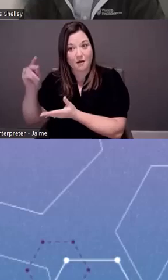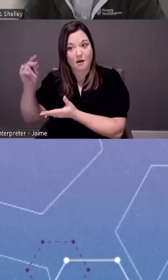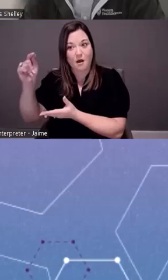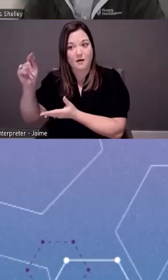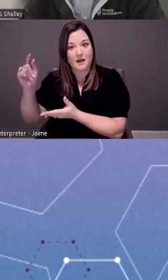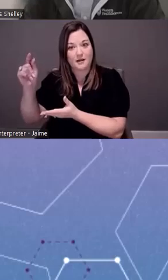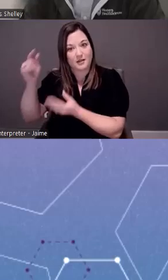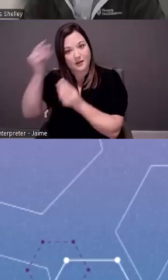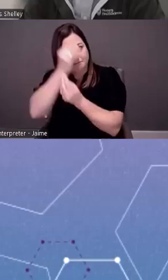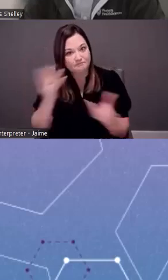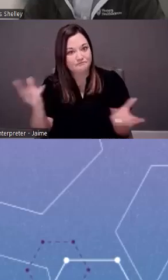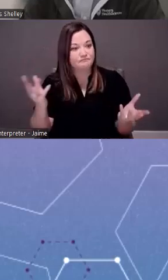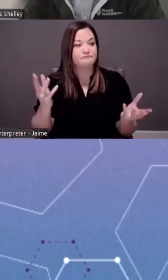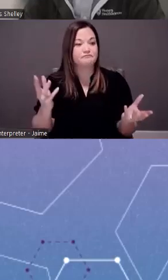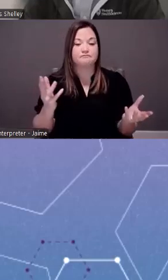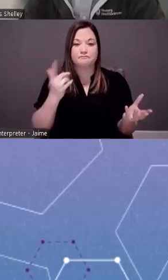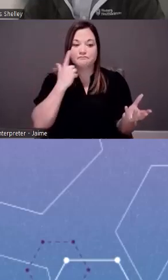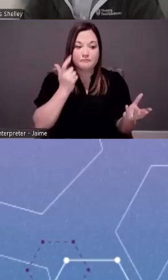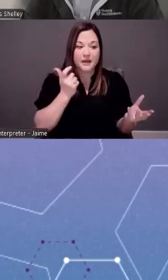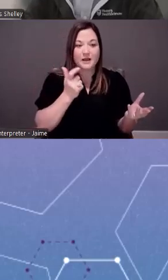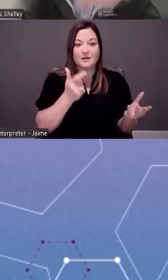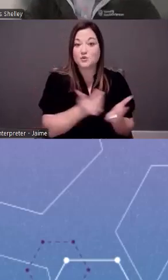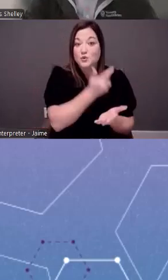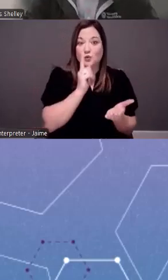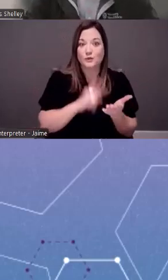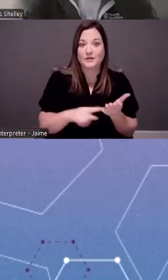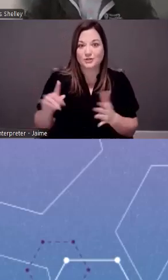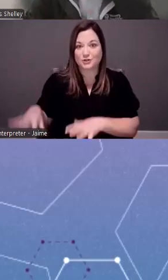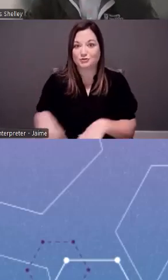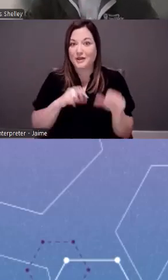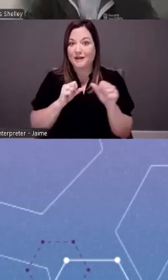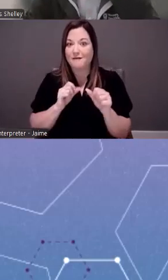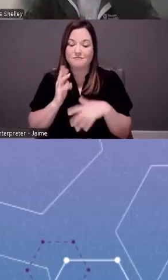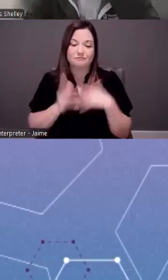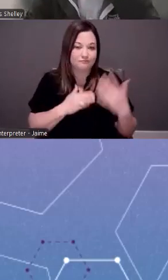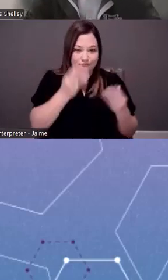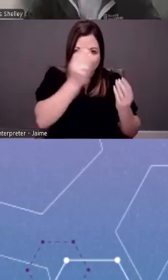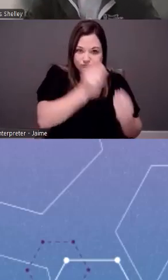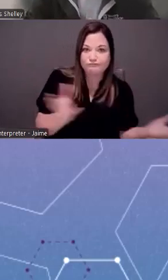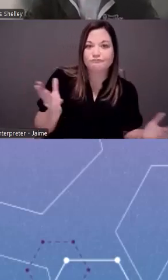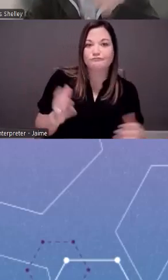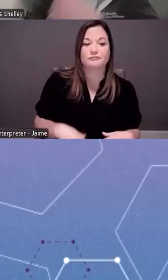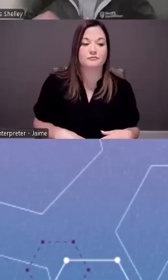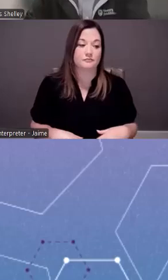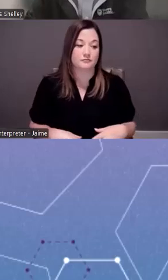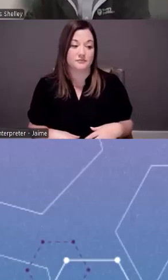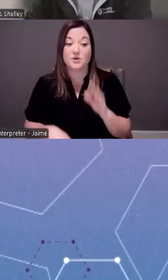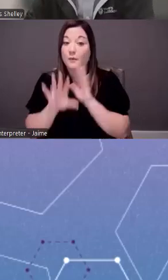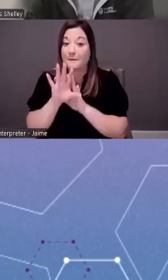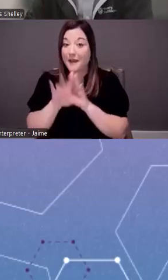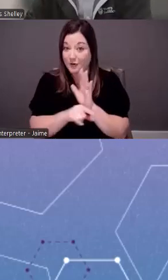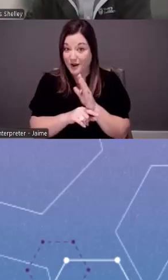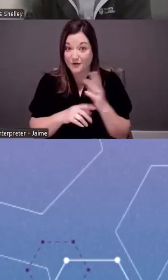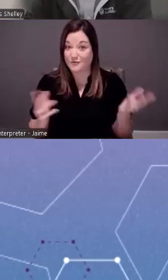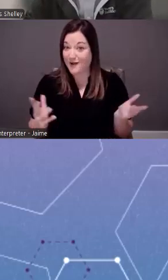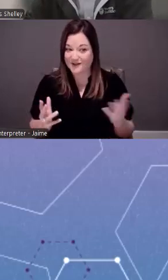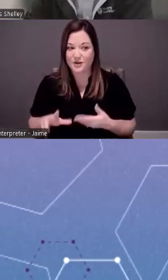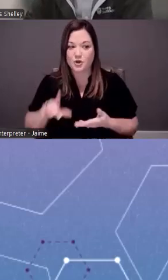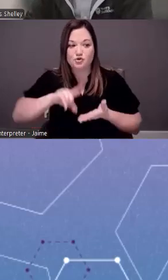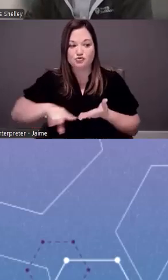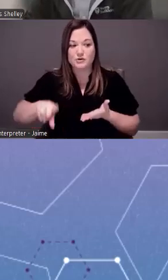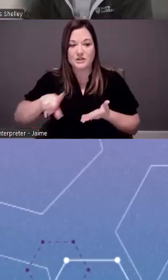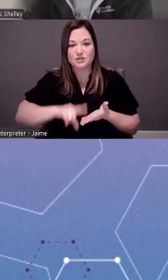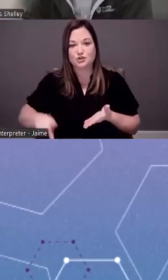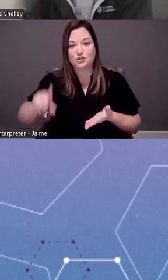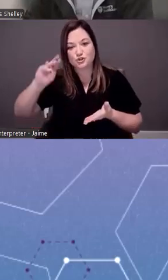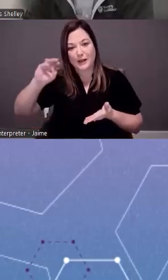new research is undertaken? And this is the background to this project called Research Mesh,